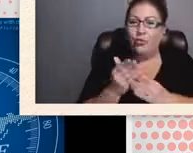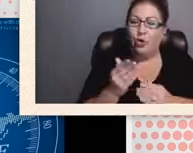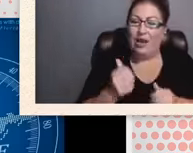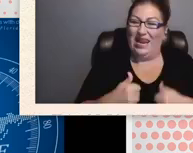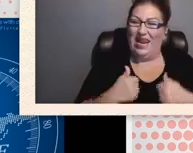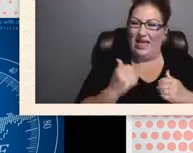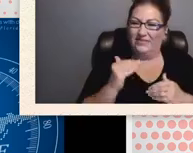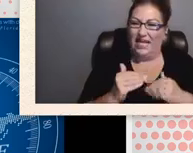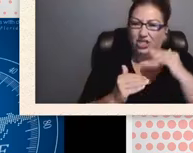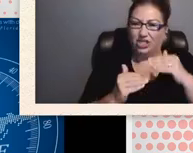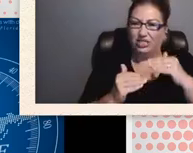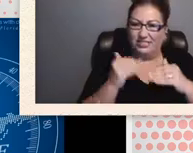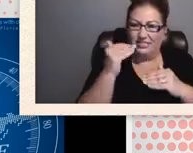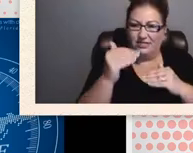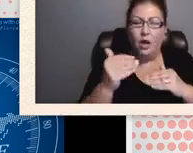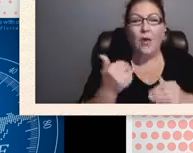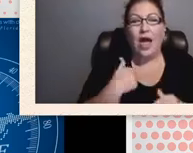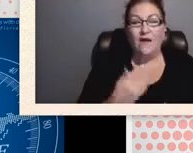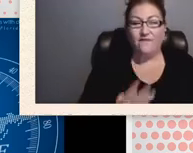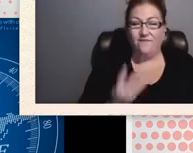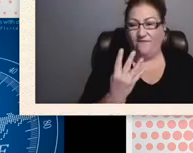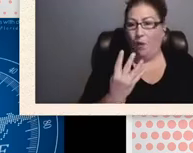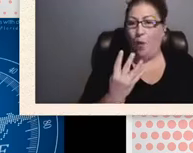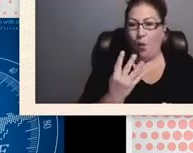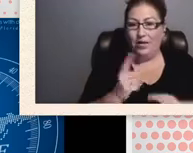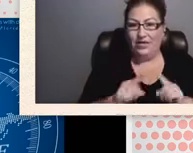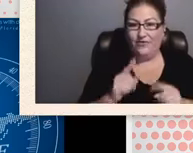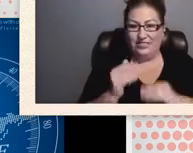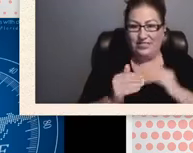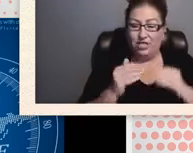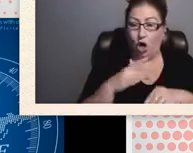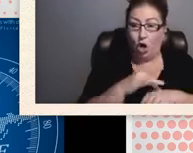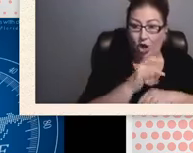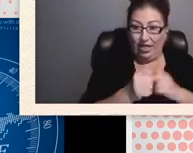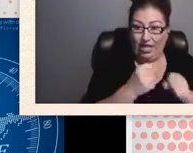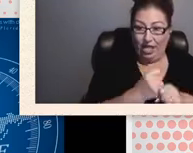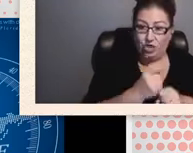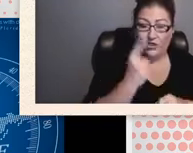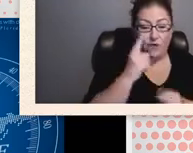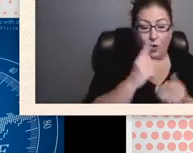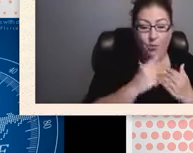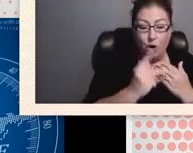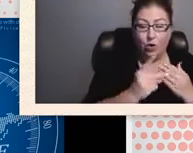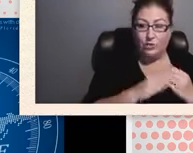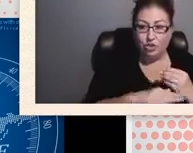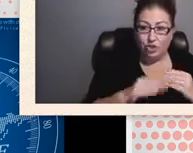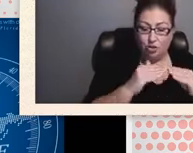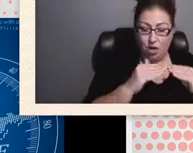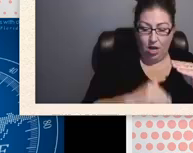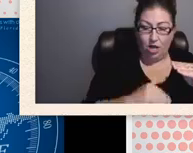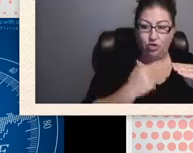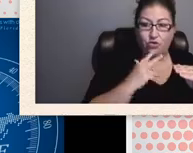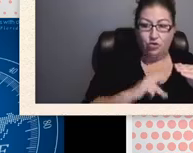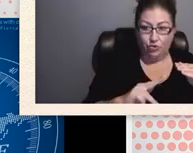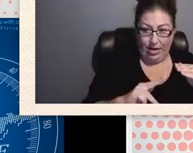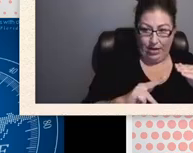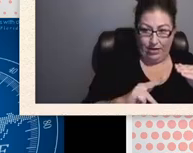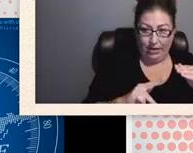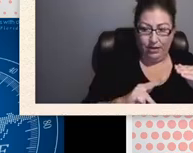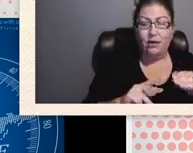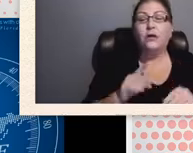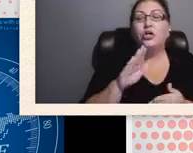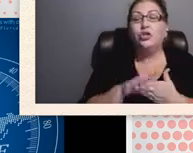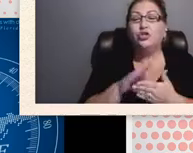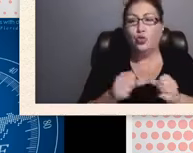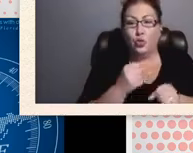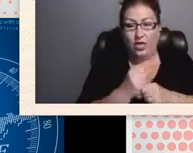life stages in the Florida Navigator. We have early years for programs for children under the age of 3, school years for